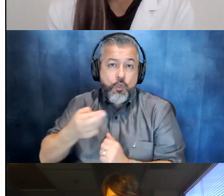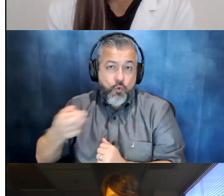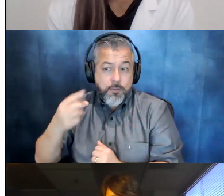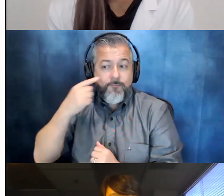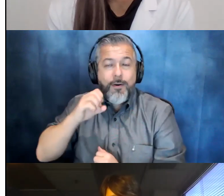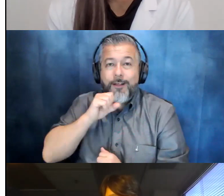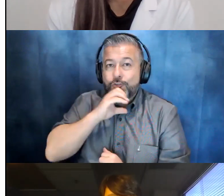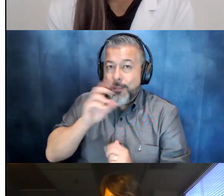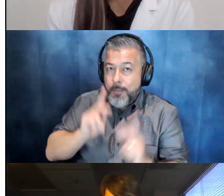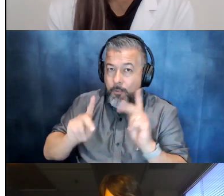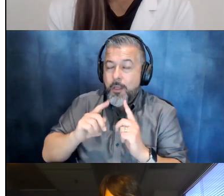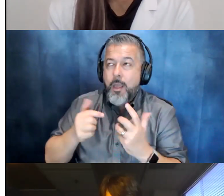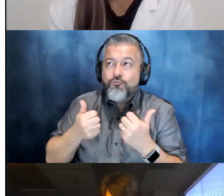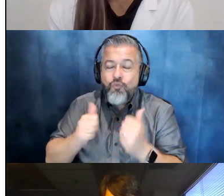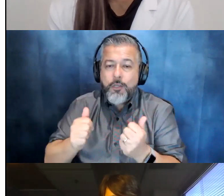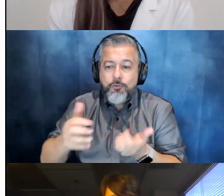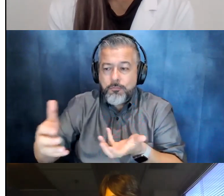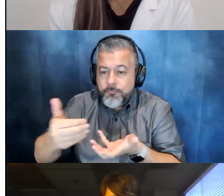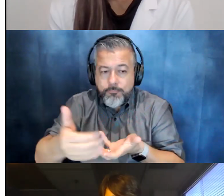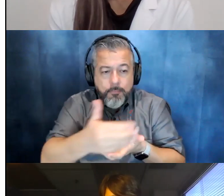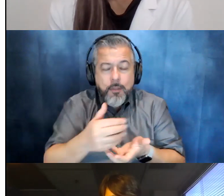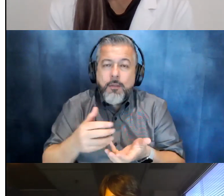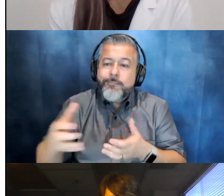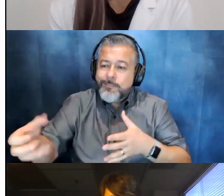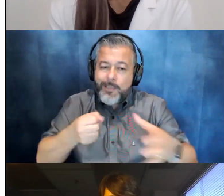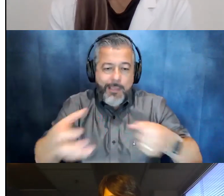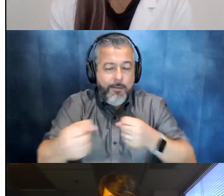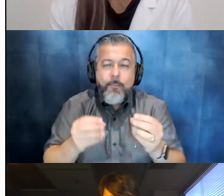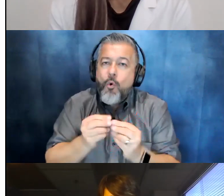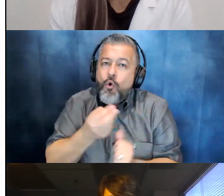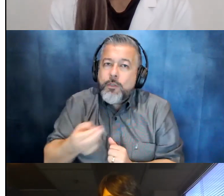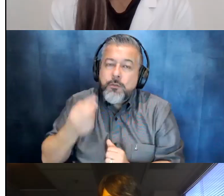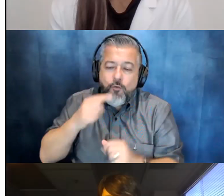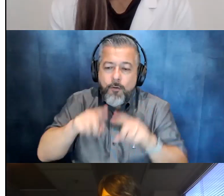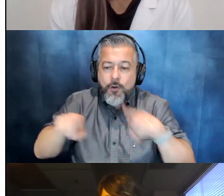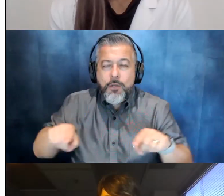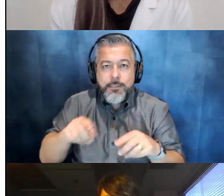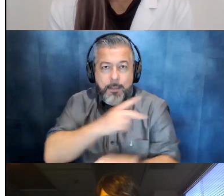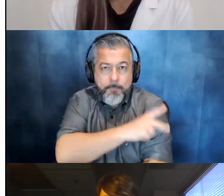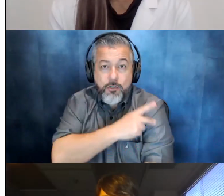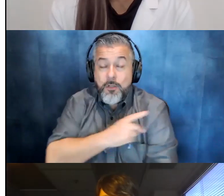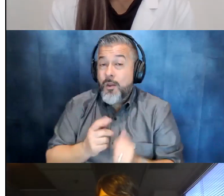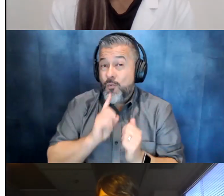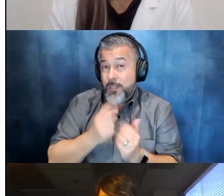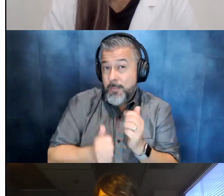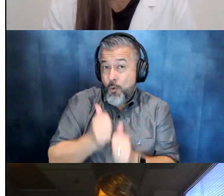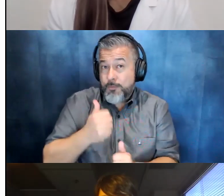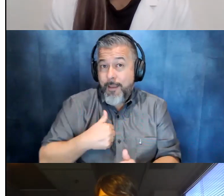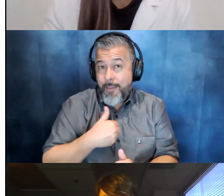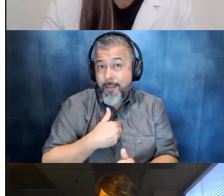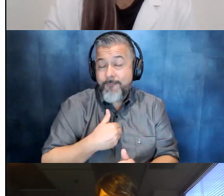resources for, our various patients. And the most I have right now is, like